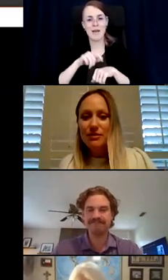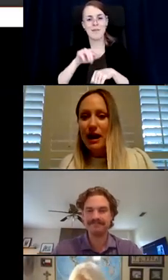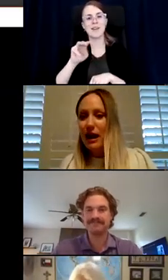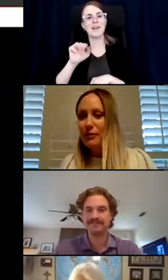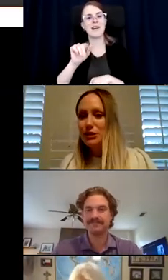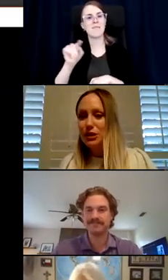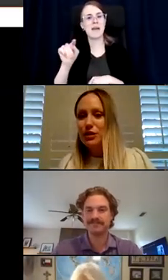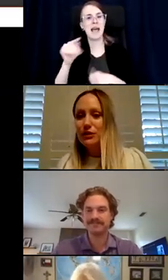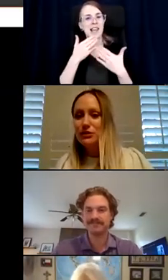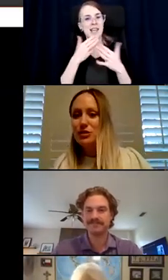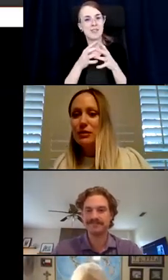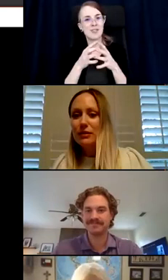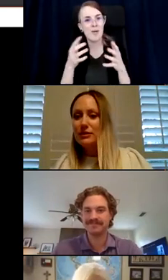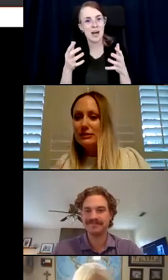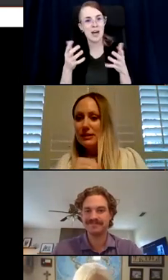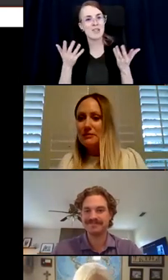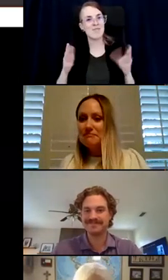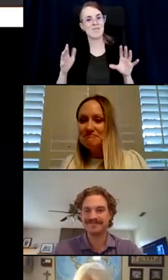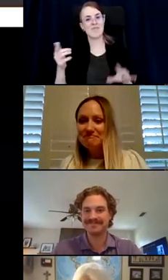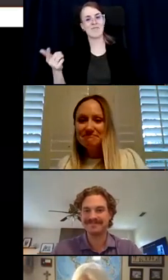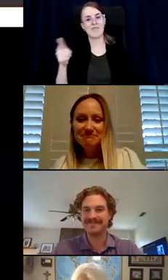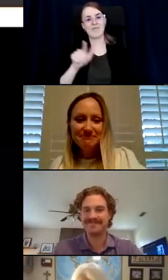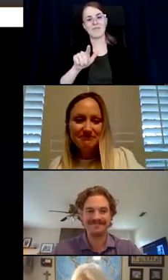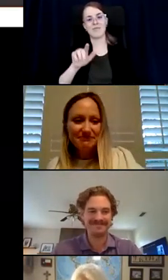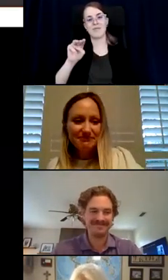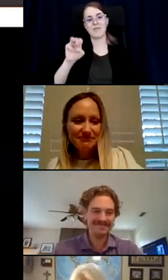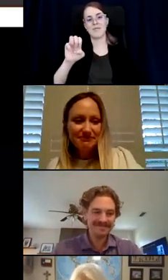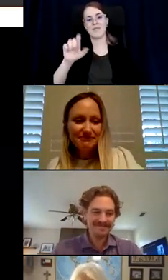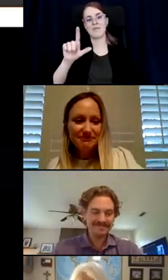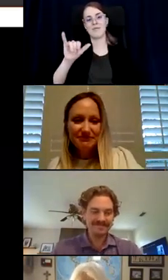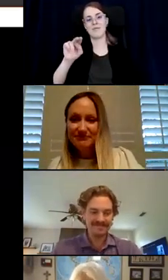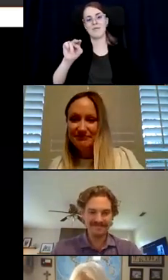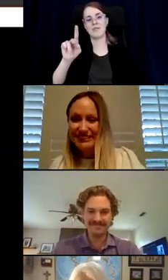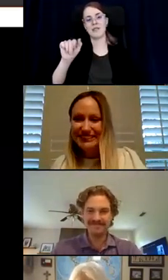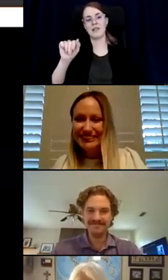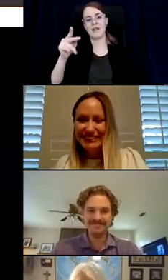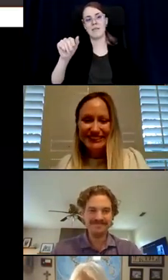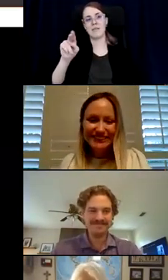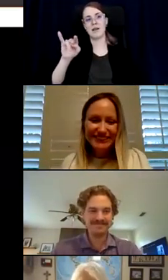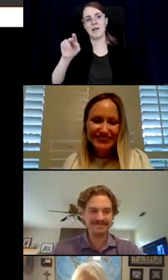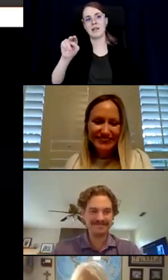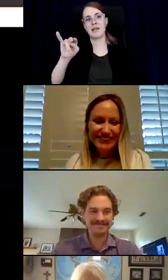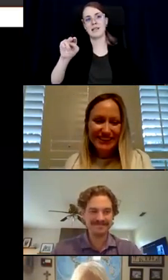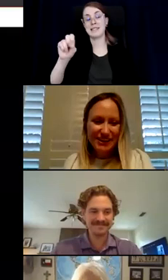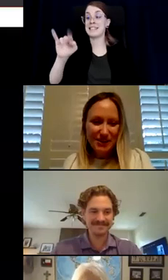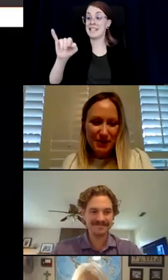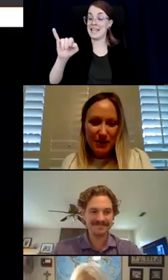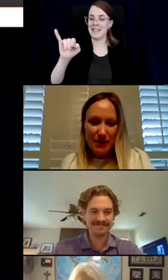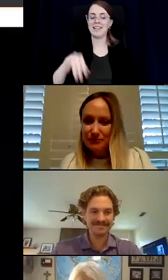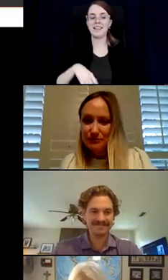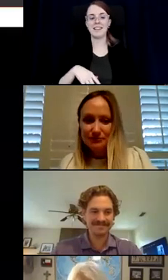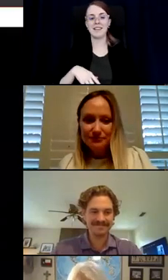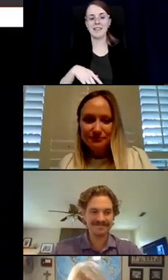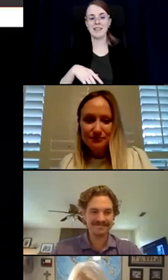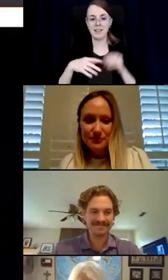And with that, I will turn it over to Melinda Paninsky. Hey, Emily, thanks so much. Okay, so as everyone